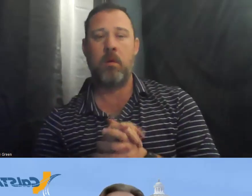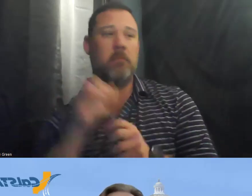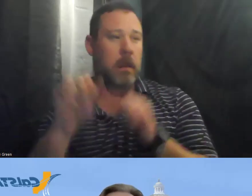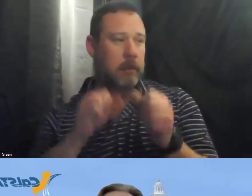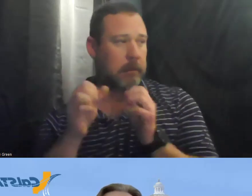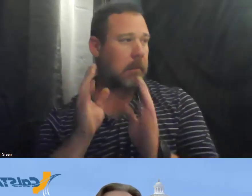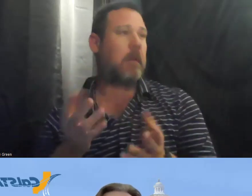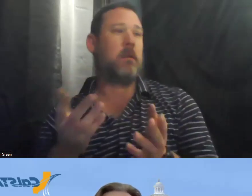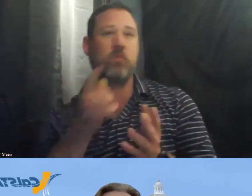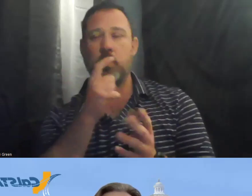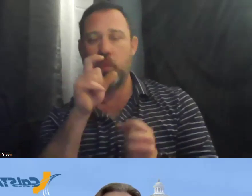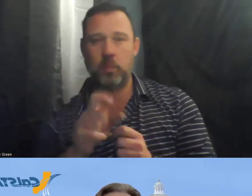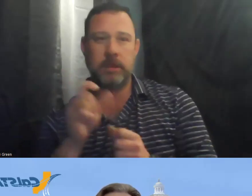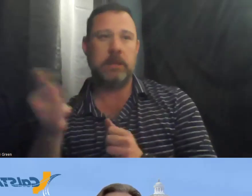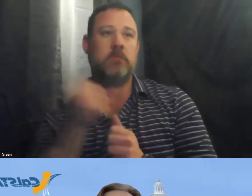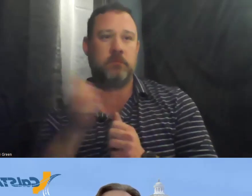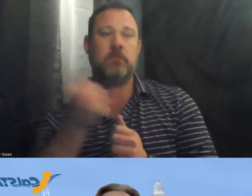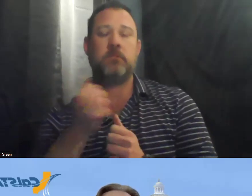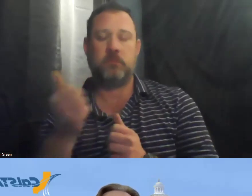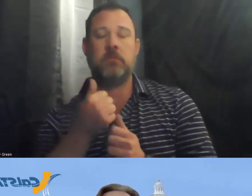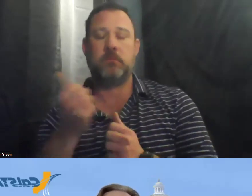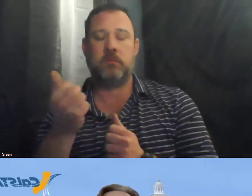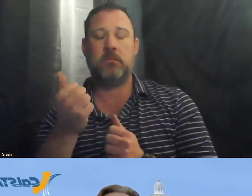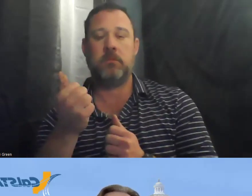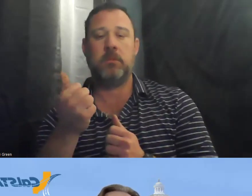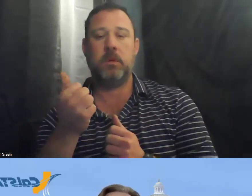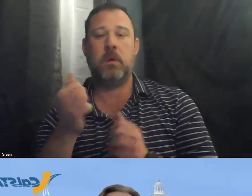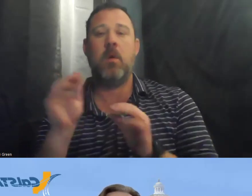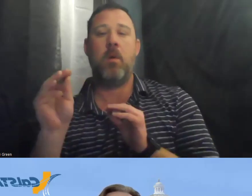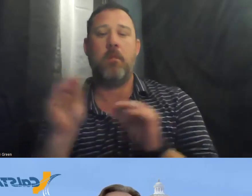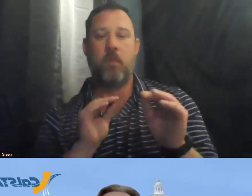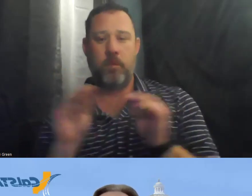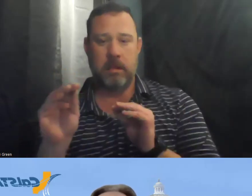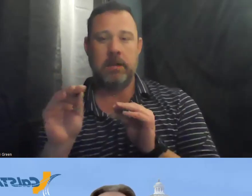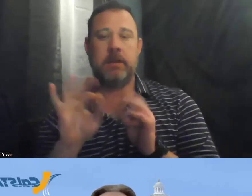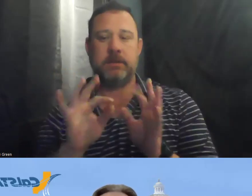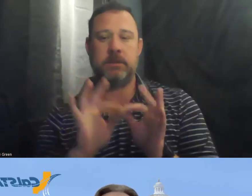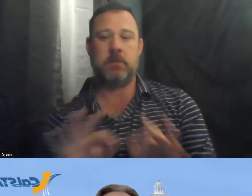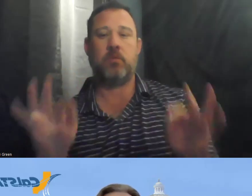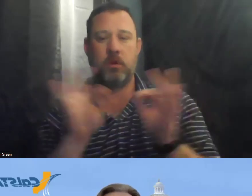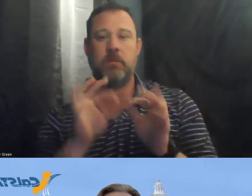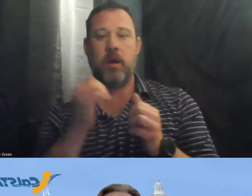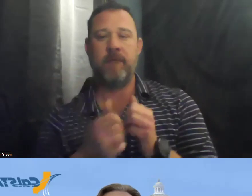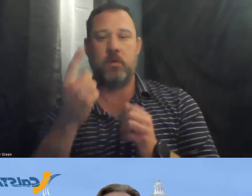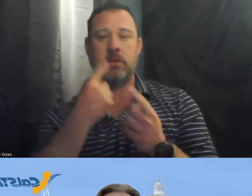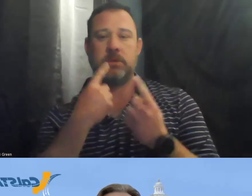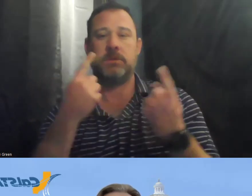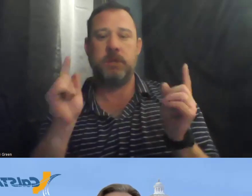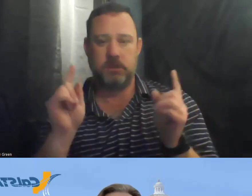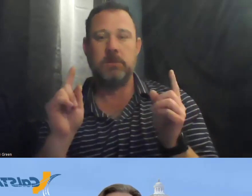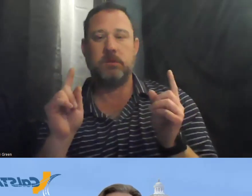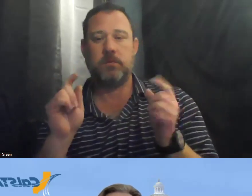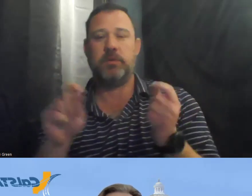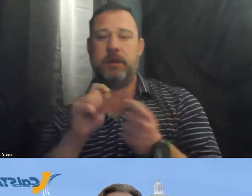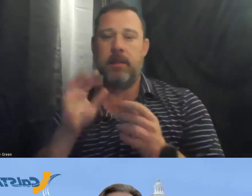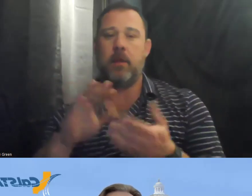lanes, those who need to get from place to place. Mobility is critical to everyone's success, particularly in